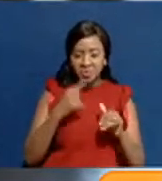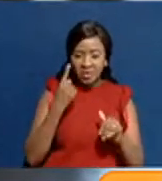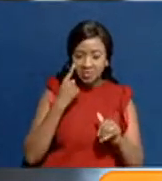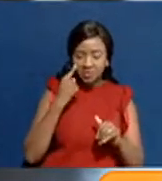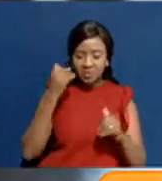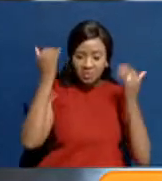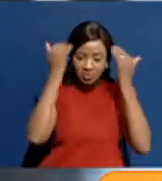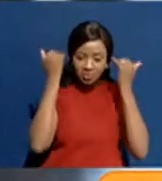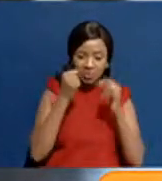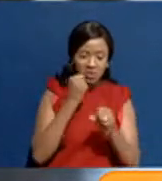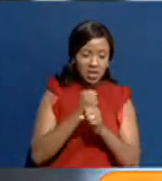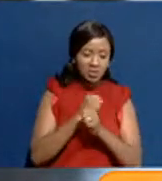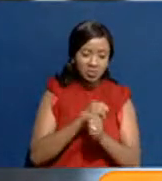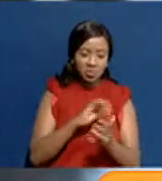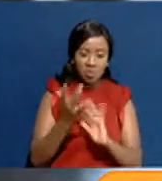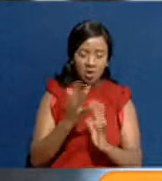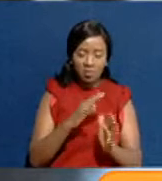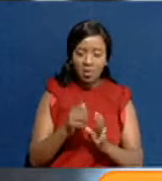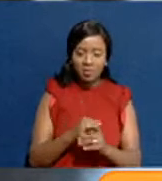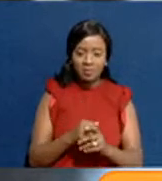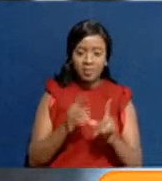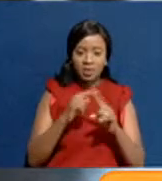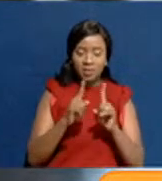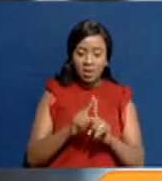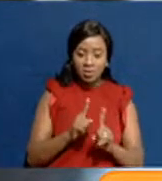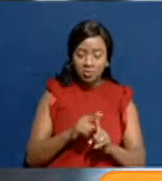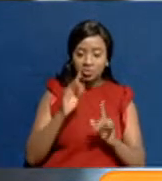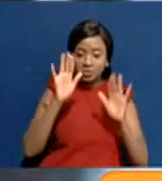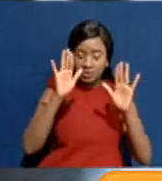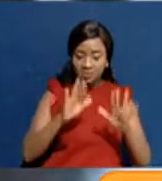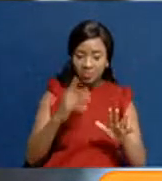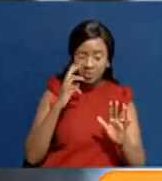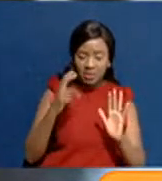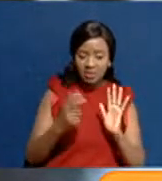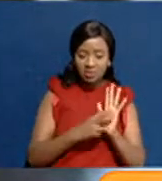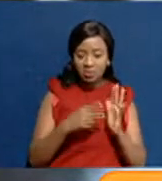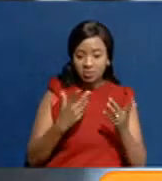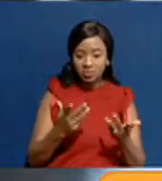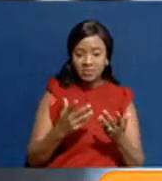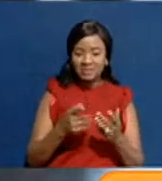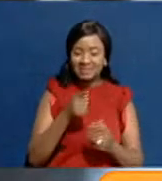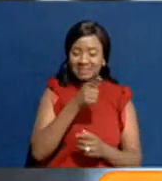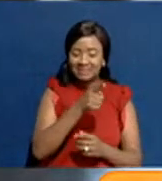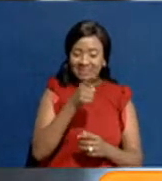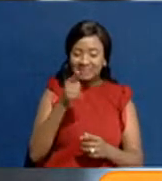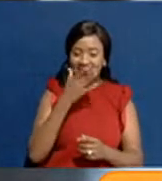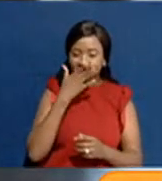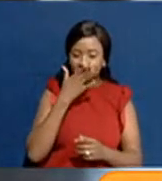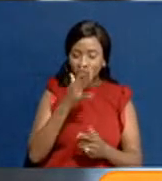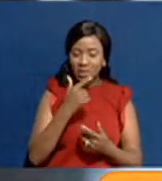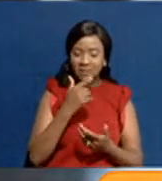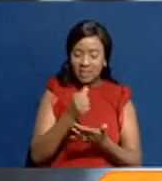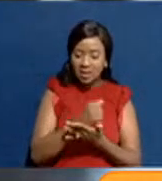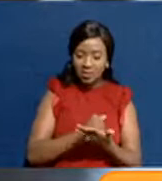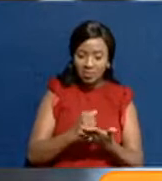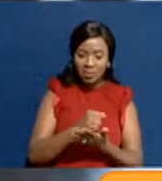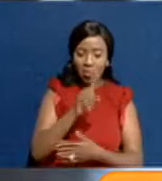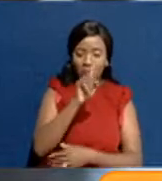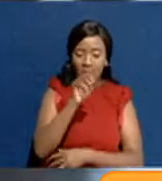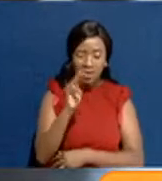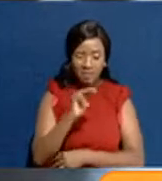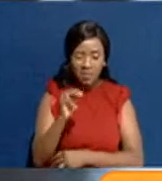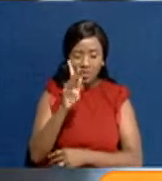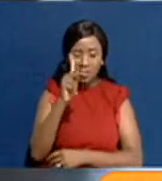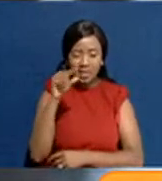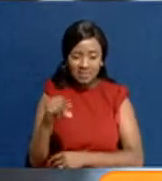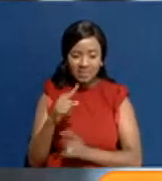But also, it is also necessary to note that this sugar that we're talking about, 1 million kilograms, at a time that the